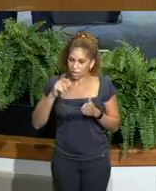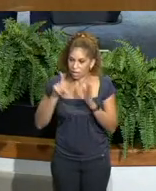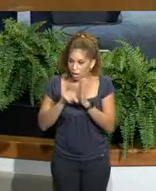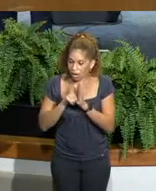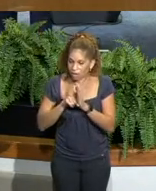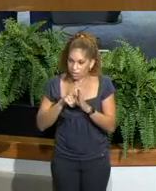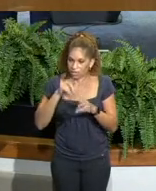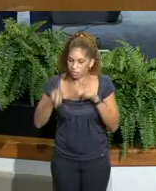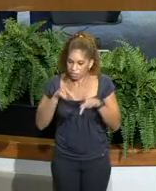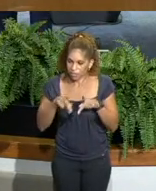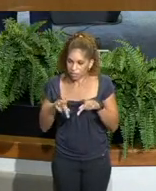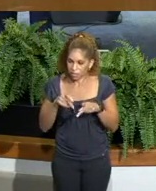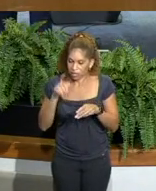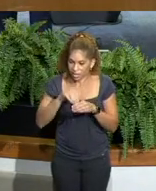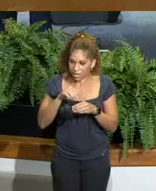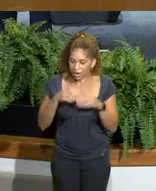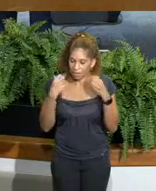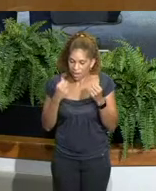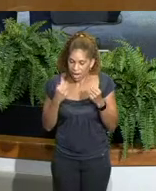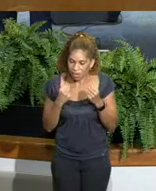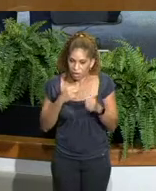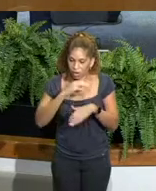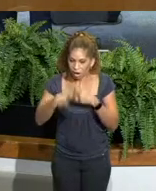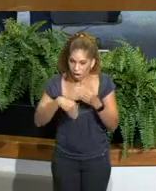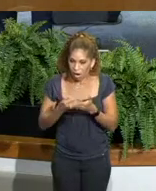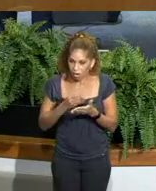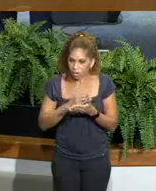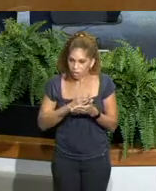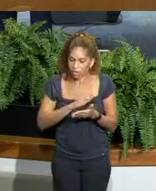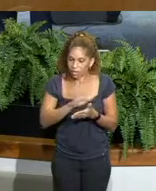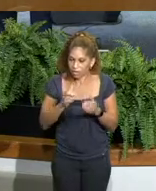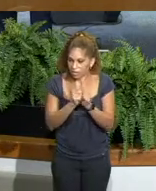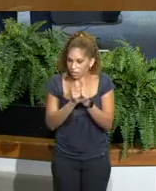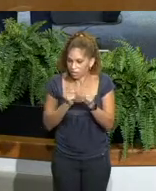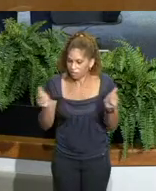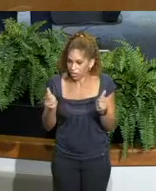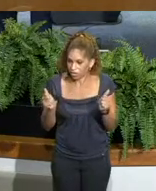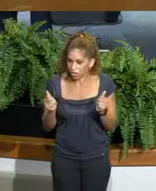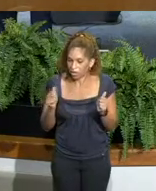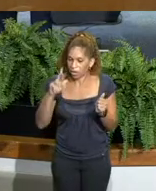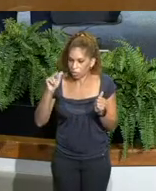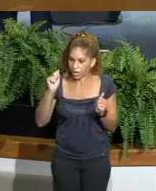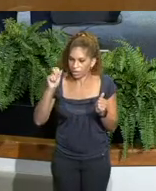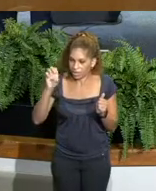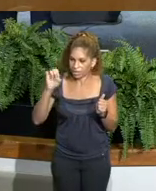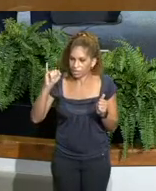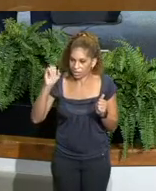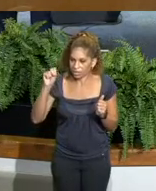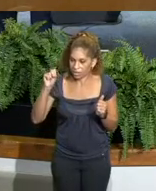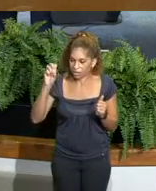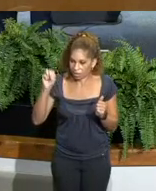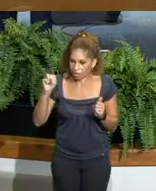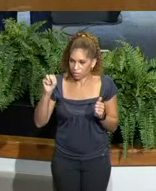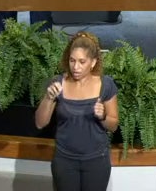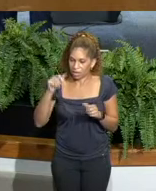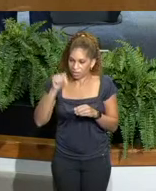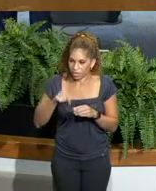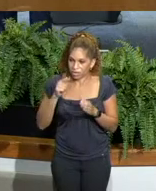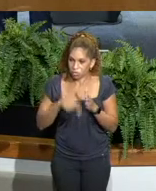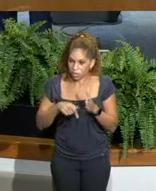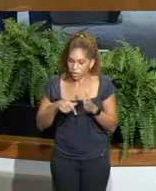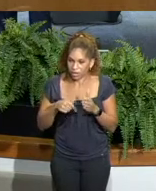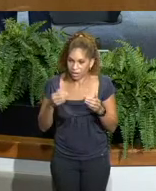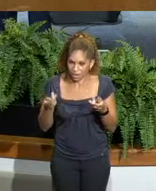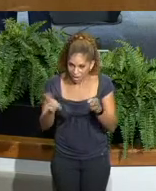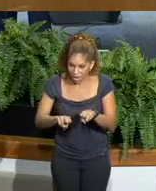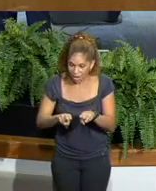All of this division and racism, this is what it gets you. Hunger costs $160 billion a